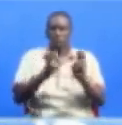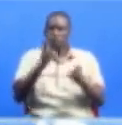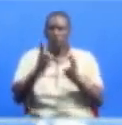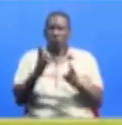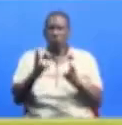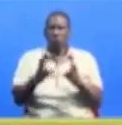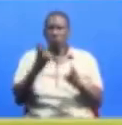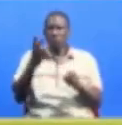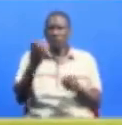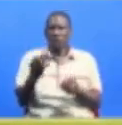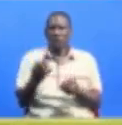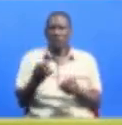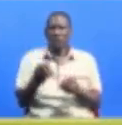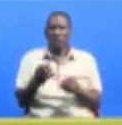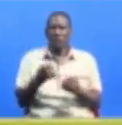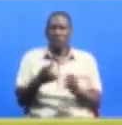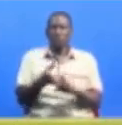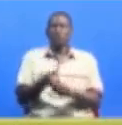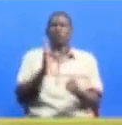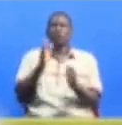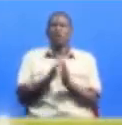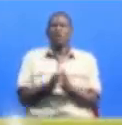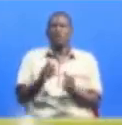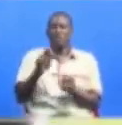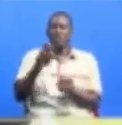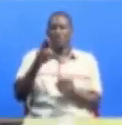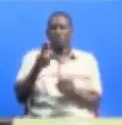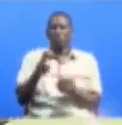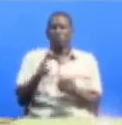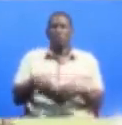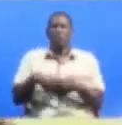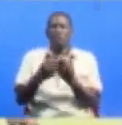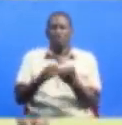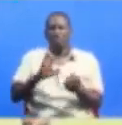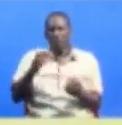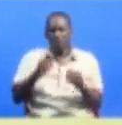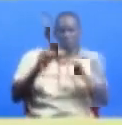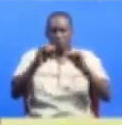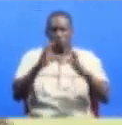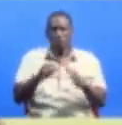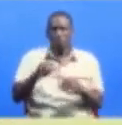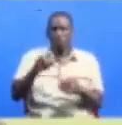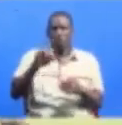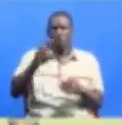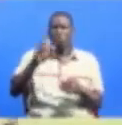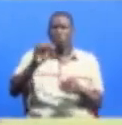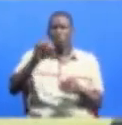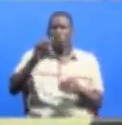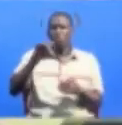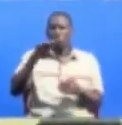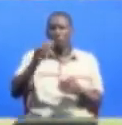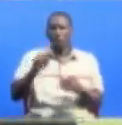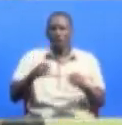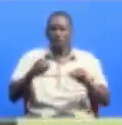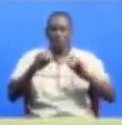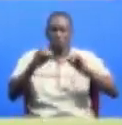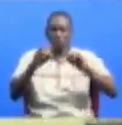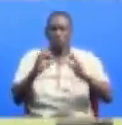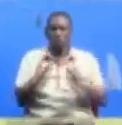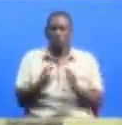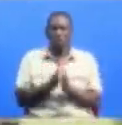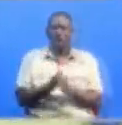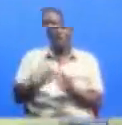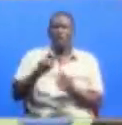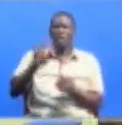season, amicably stepped aside, and KRU put their trust in local coach Kevin Wambua as the head coach, with Louis Kisia as